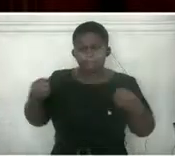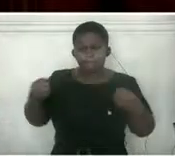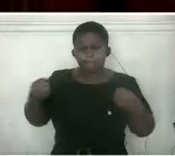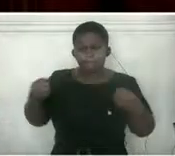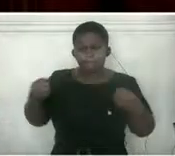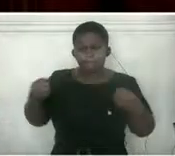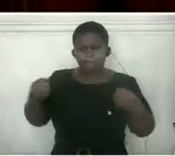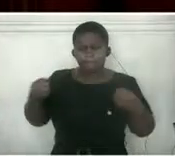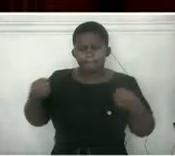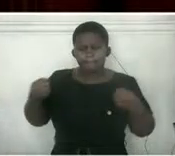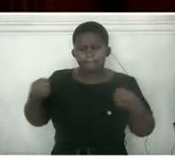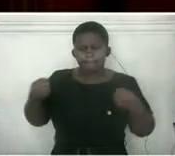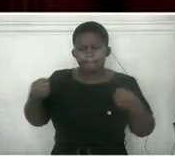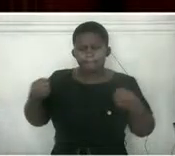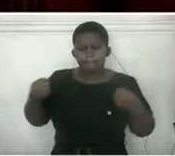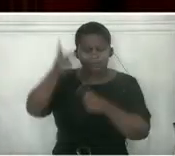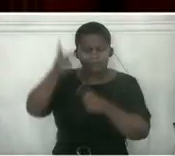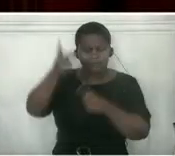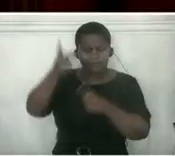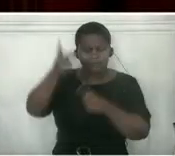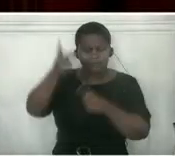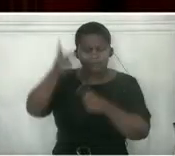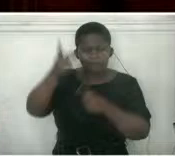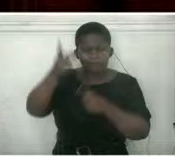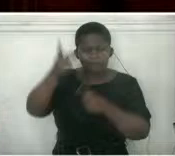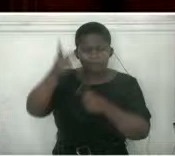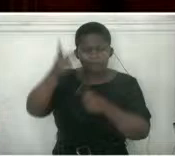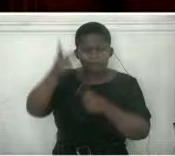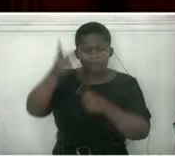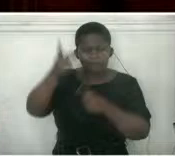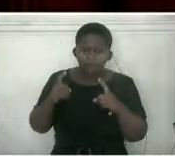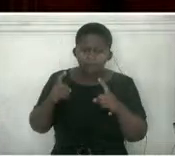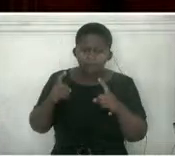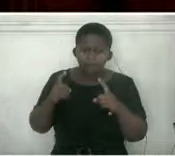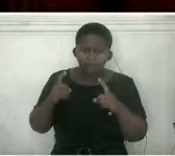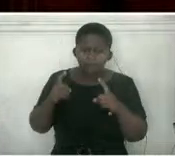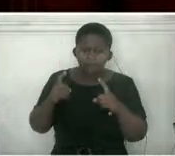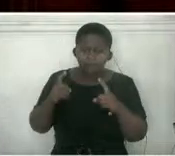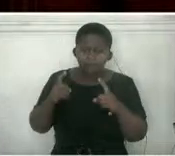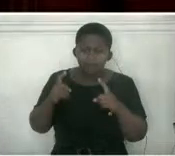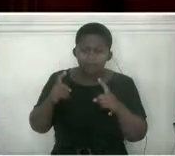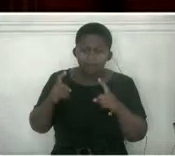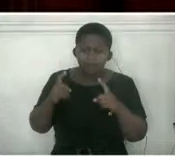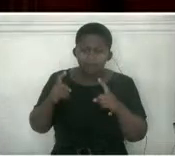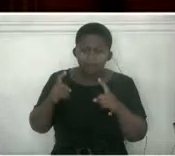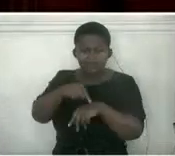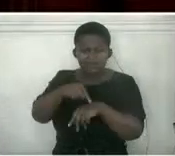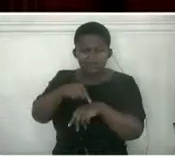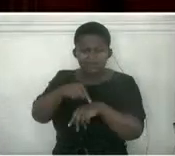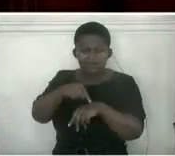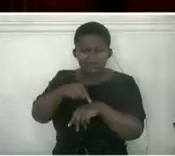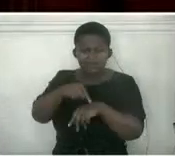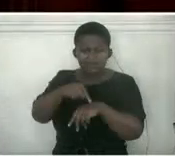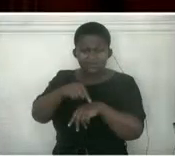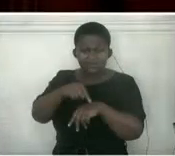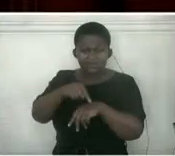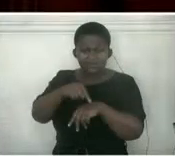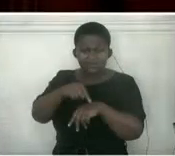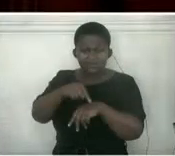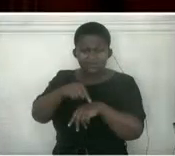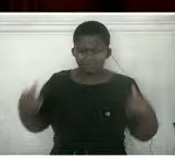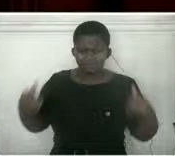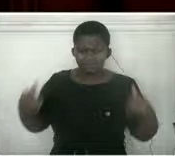describing the acceleration of the struggle in the face of the brute force and racial tyranny in